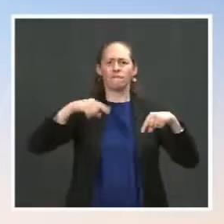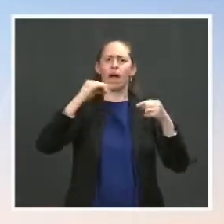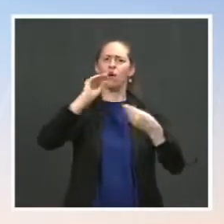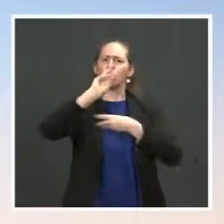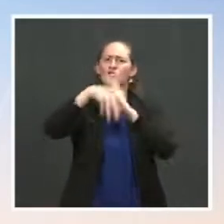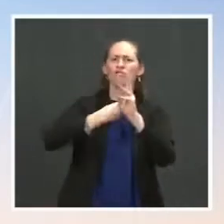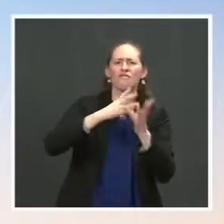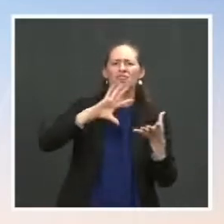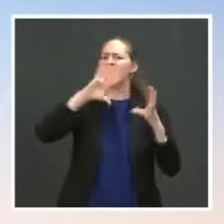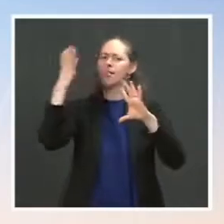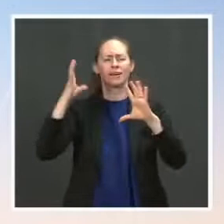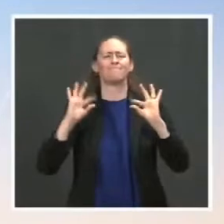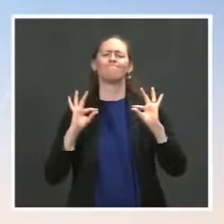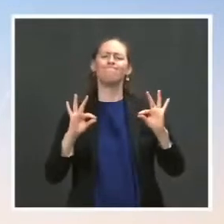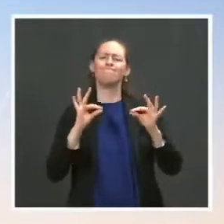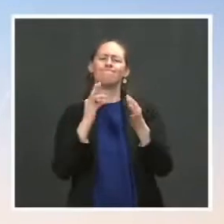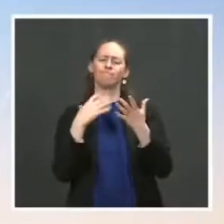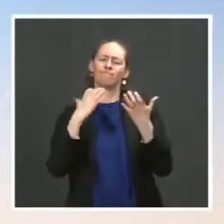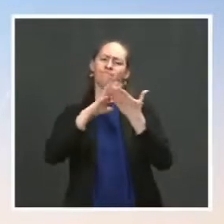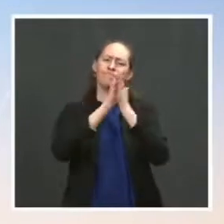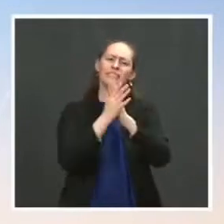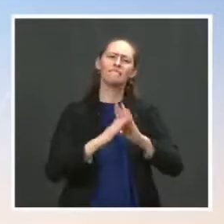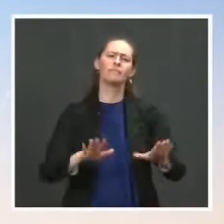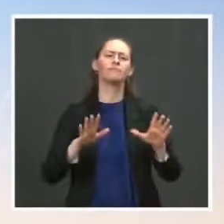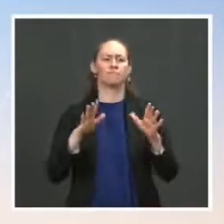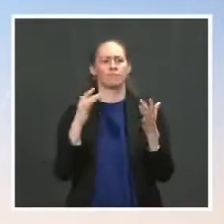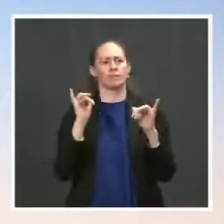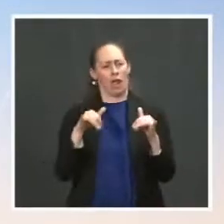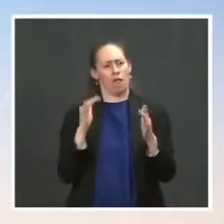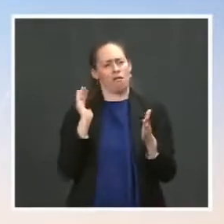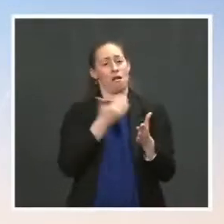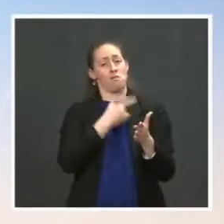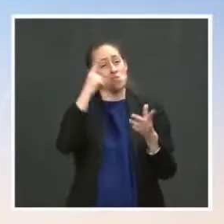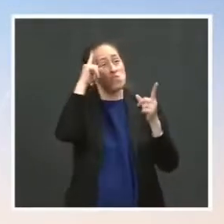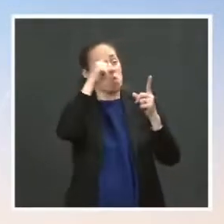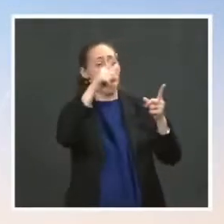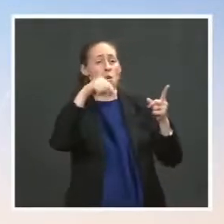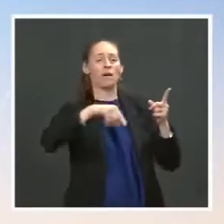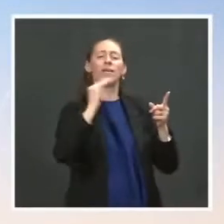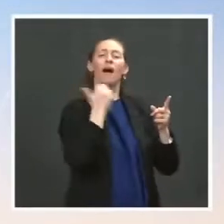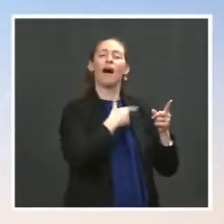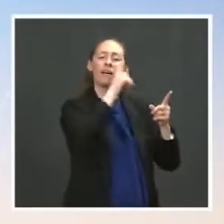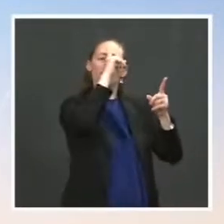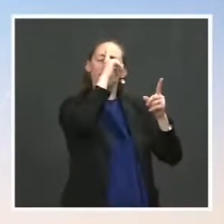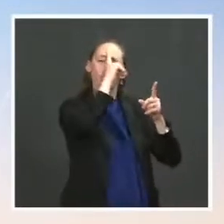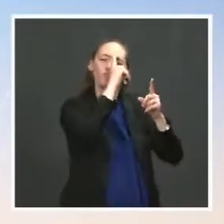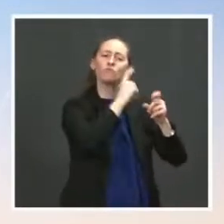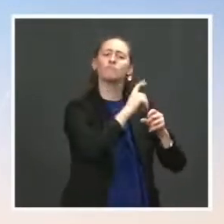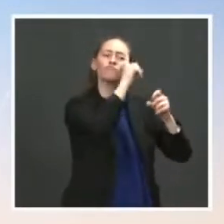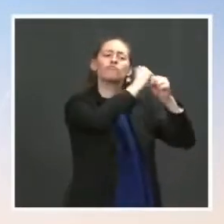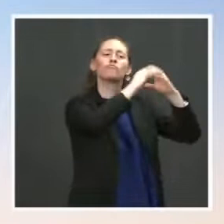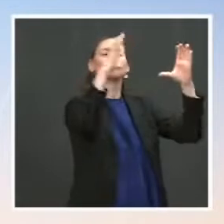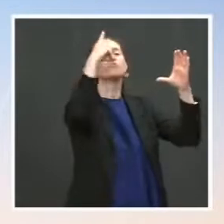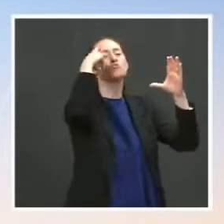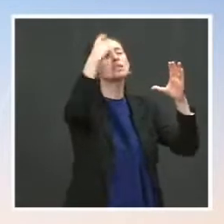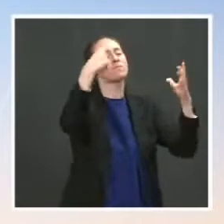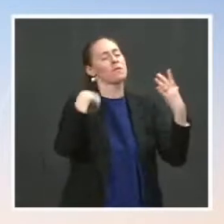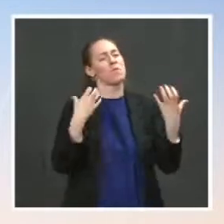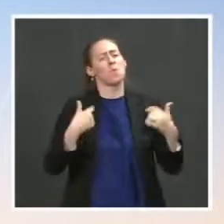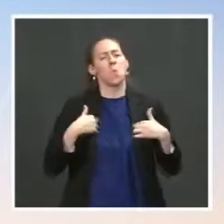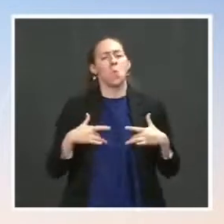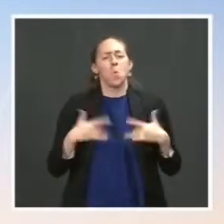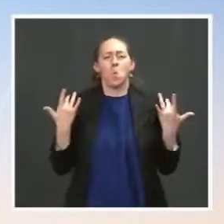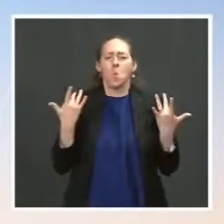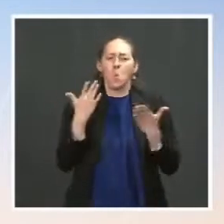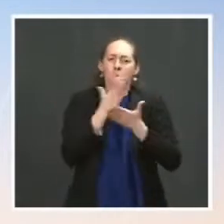I believe, critical to the American dream. So that's why I'm thrilled to be in this role, delighted by the American Jobs Plan